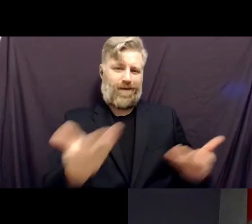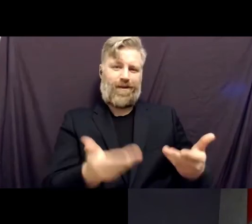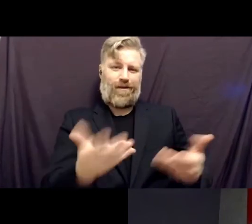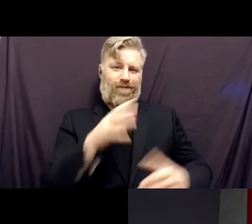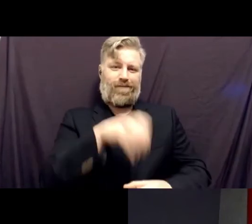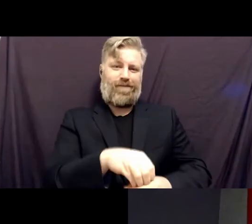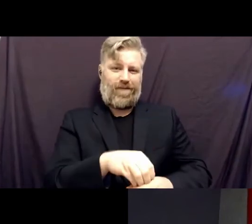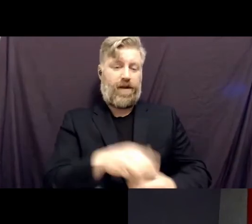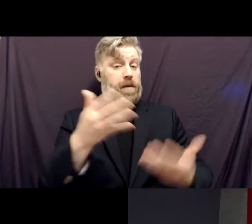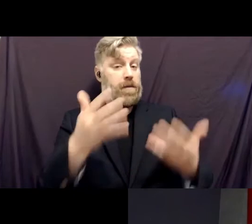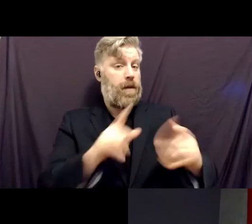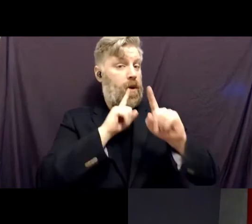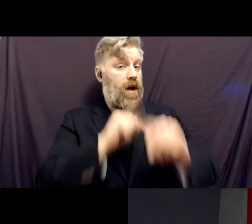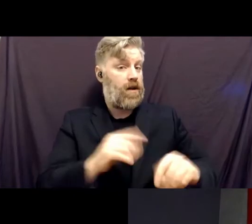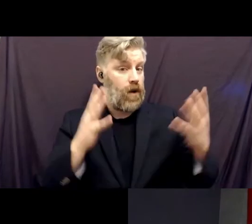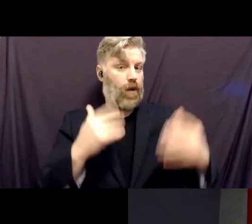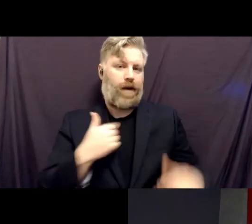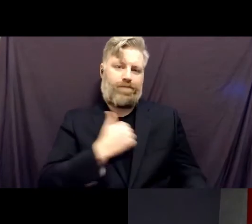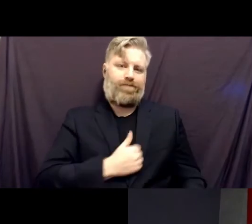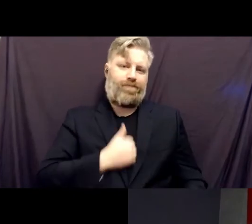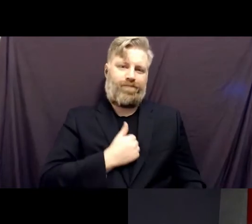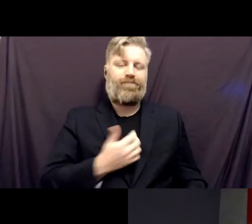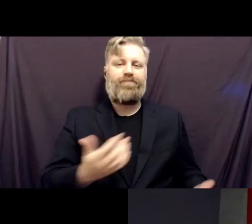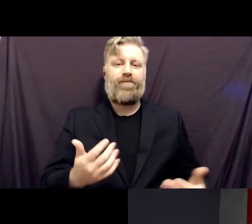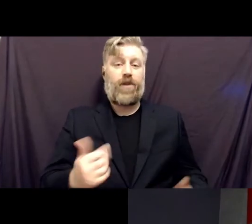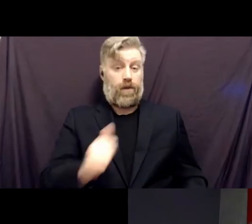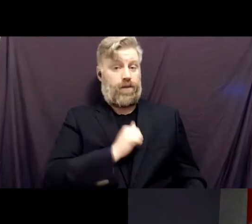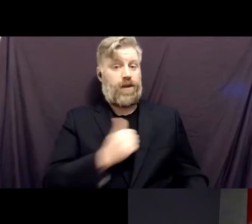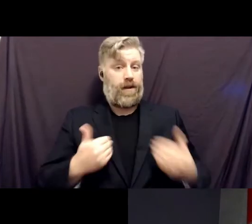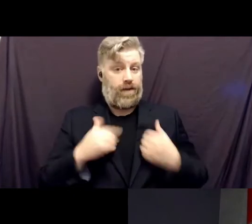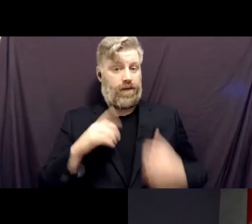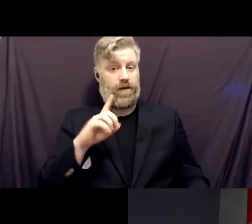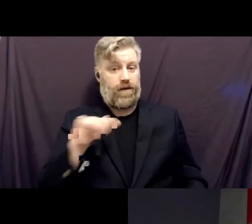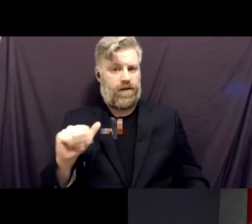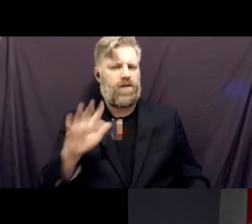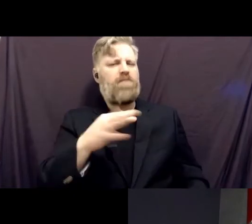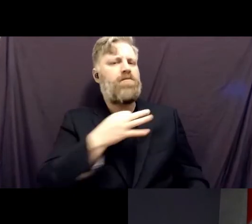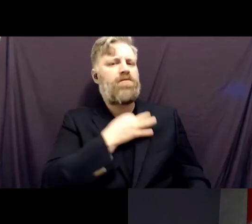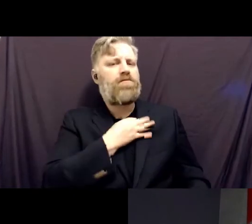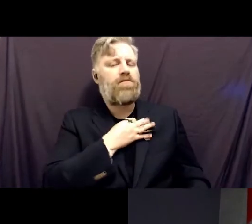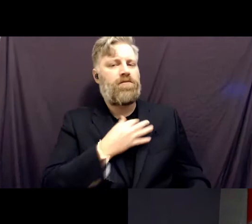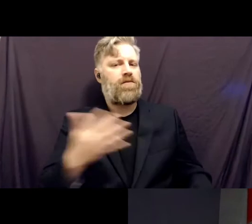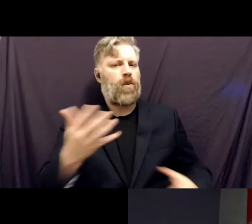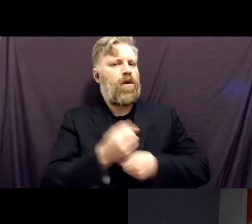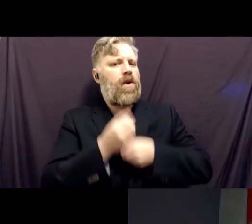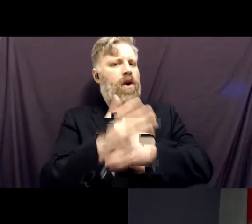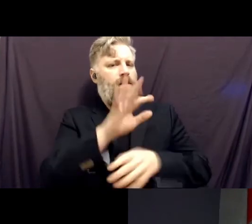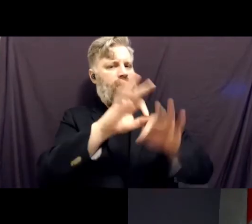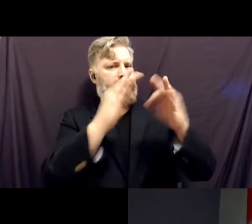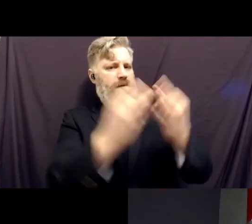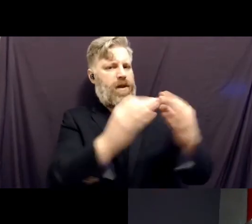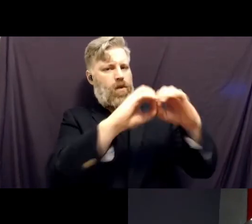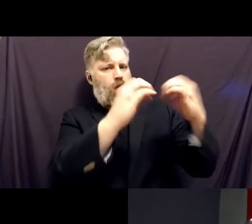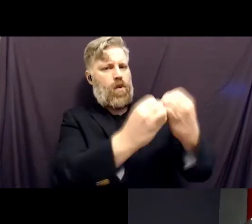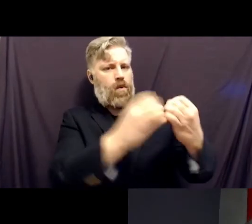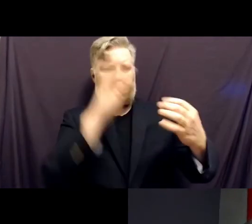I apologize ahead of time. As a person with a disability, I'm curious as to what caused your family foundation to make